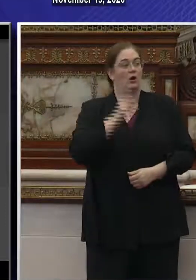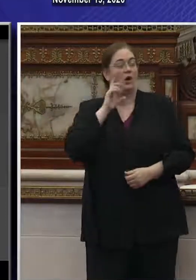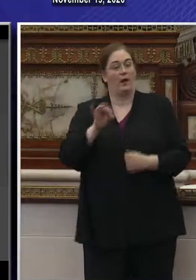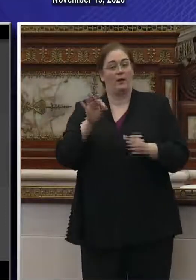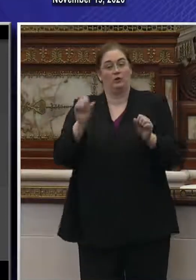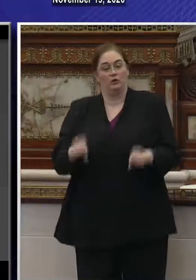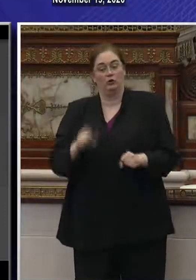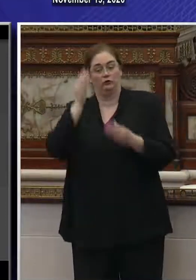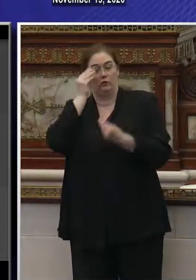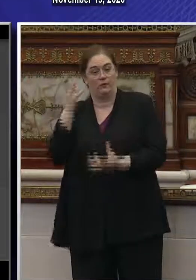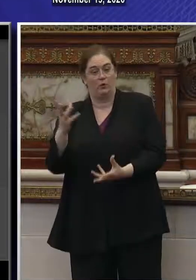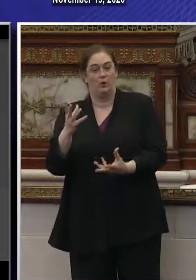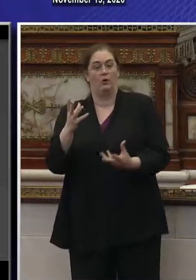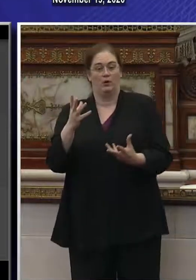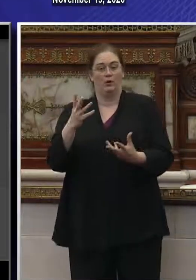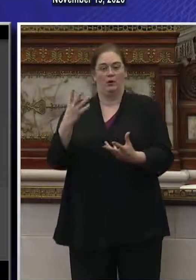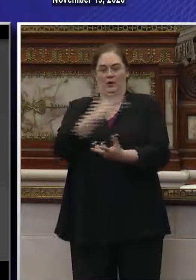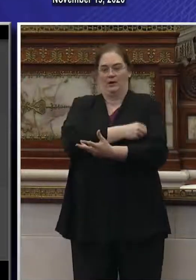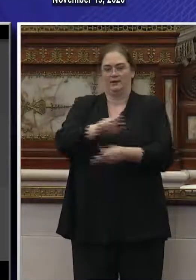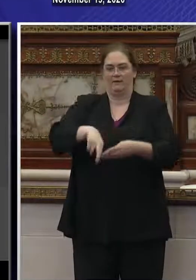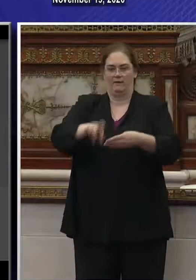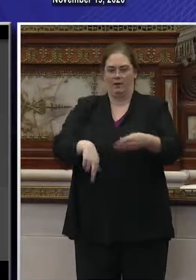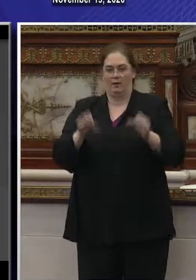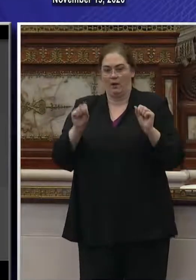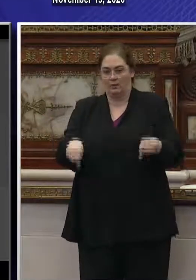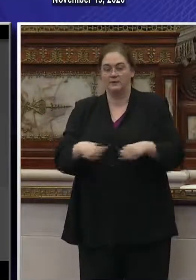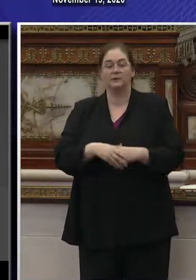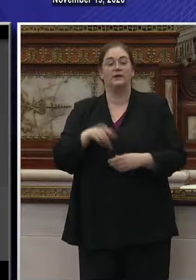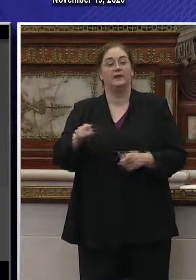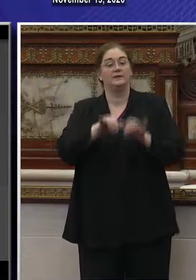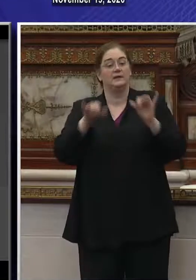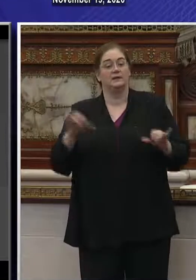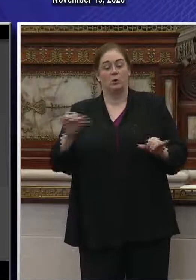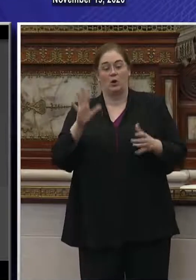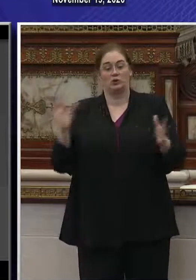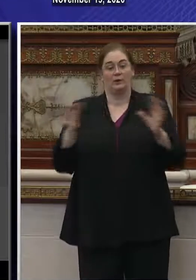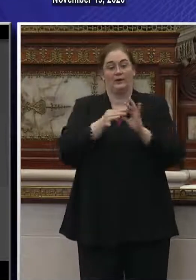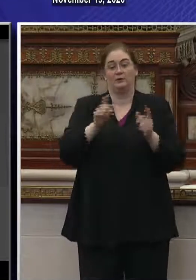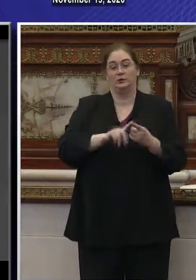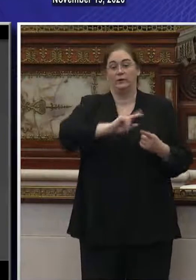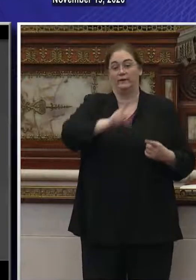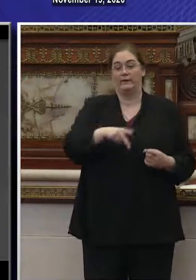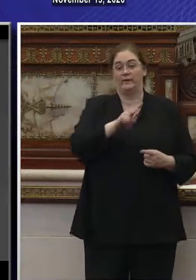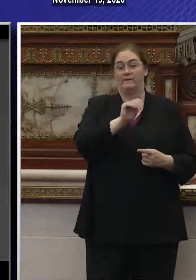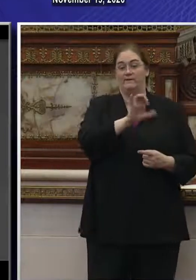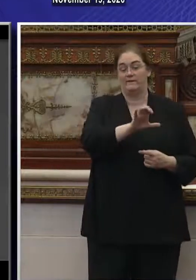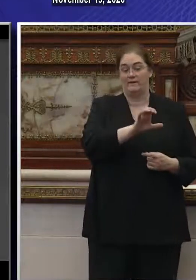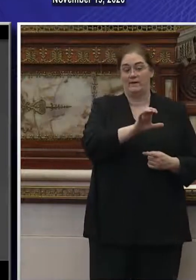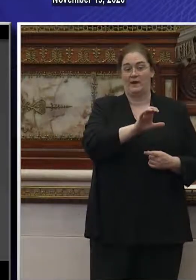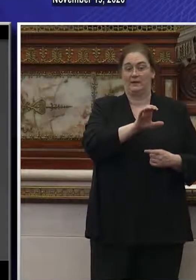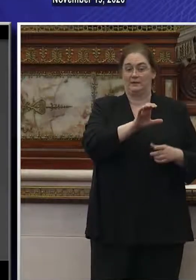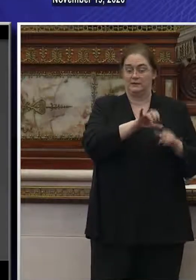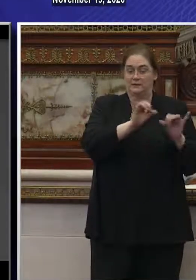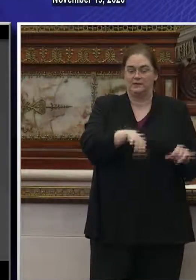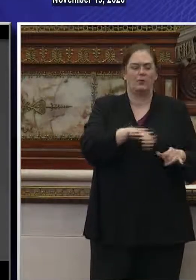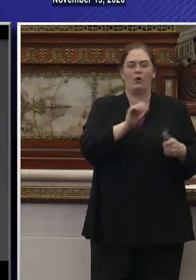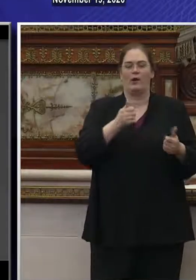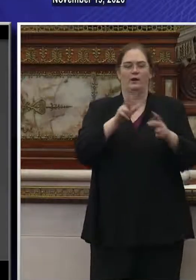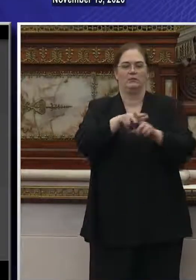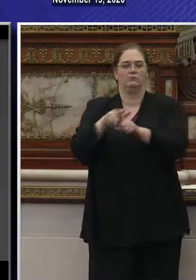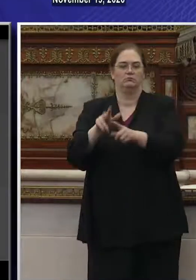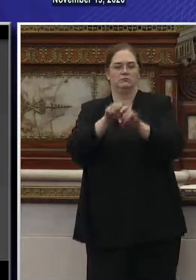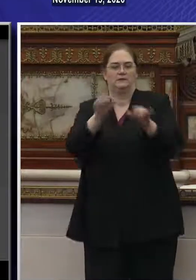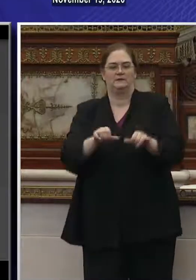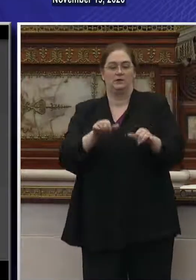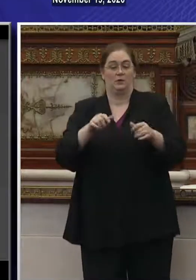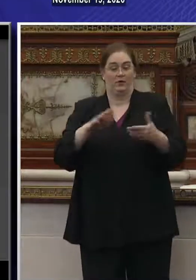and could report post-vaccination outcomes. The system could also link to the PhillyVax system and any applicable programs across the city,